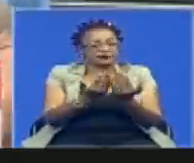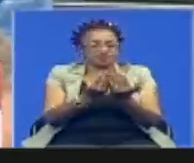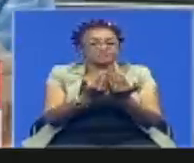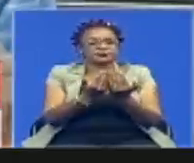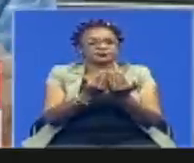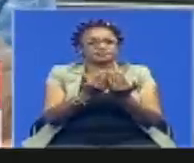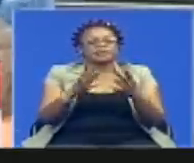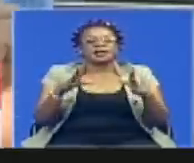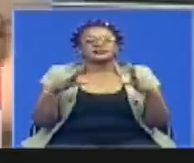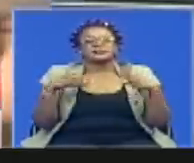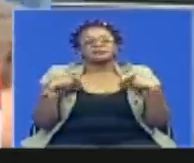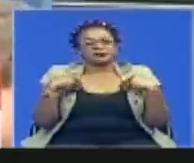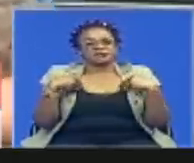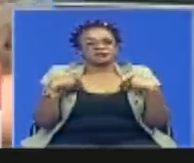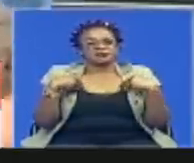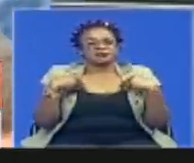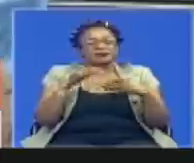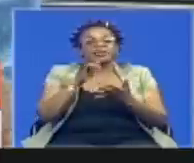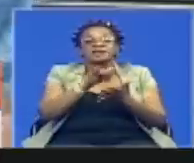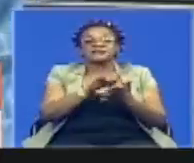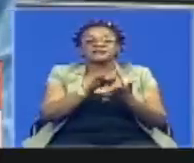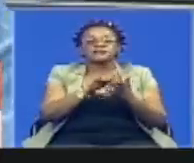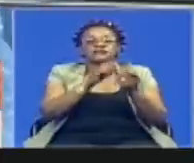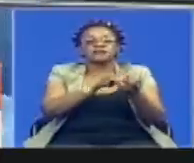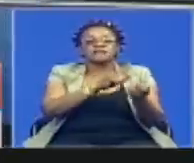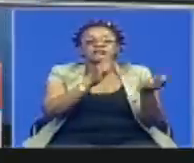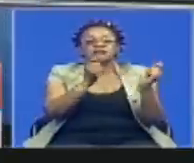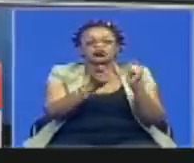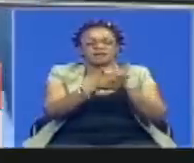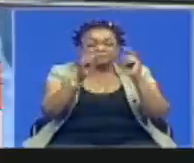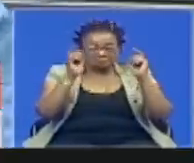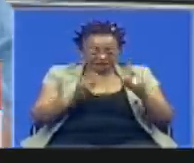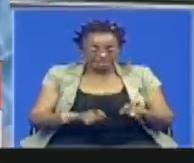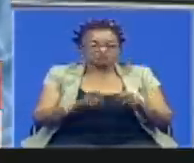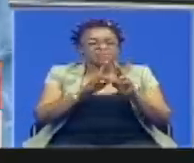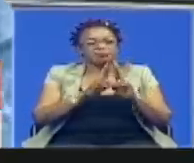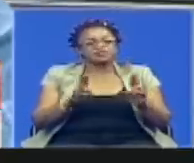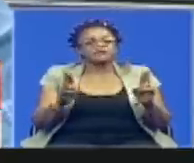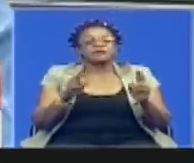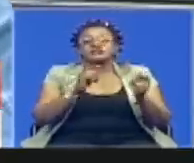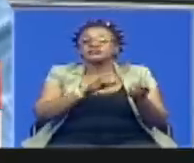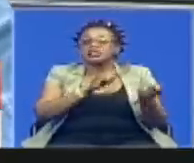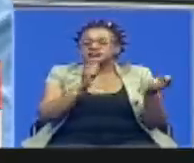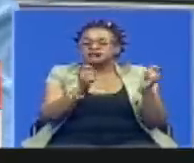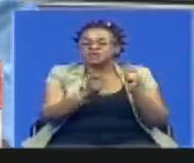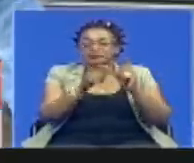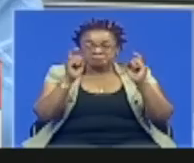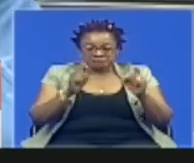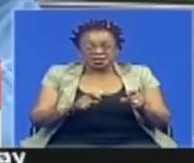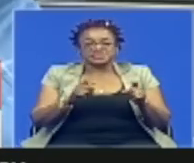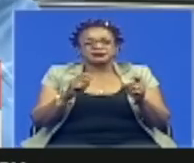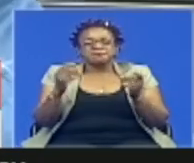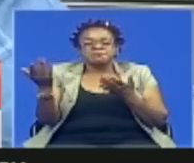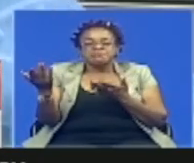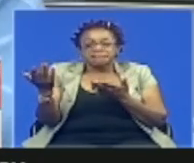of accepting that transitions must be peaceful and transitions must bring an